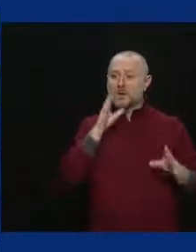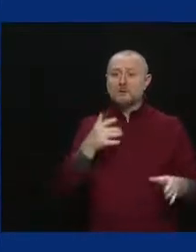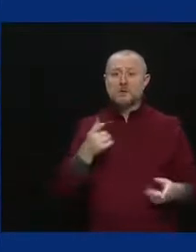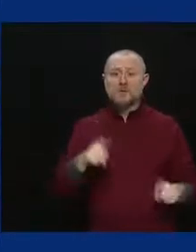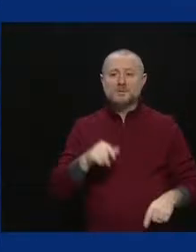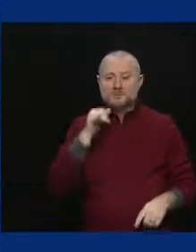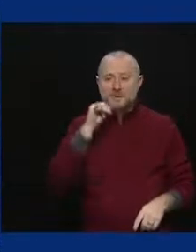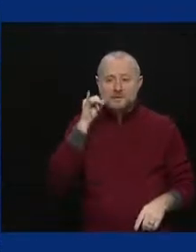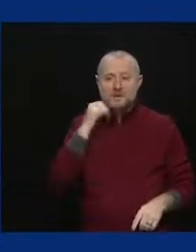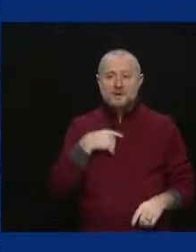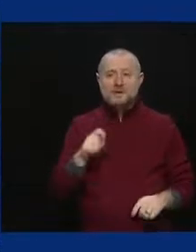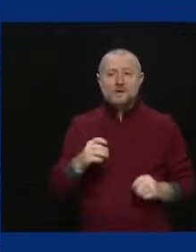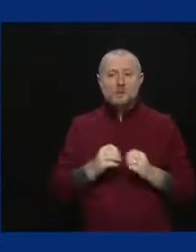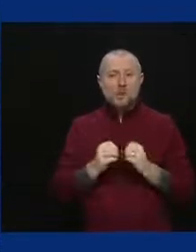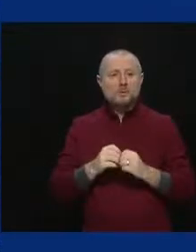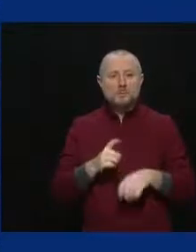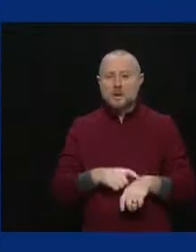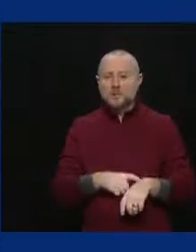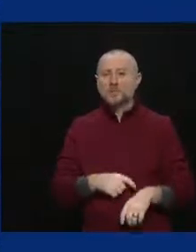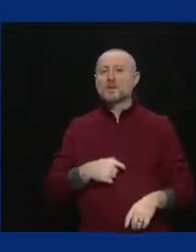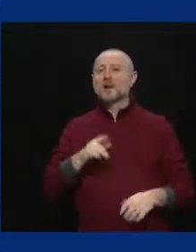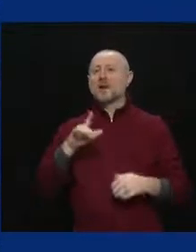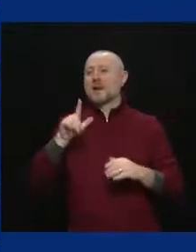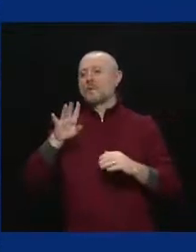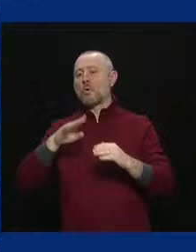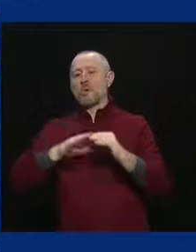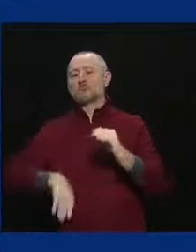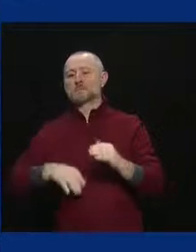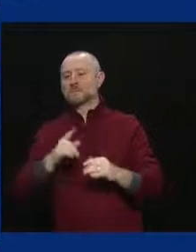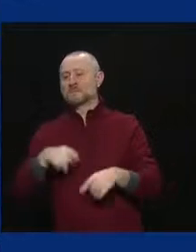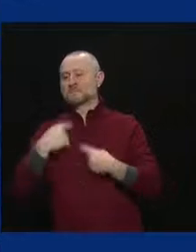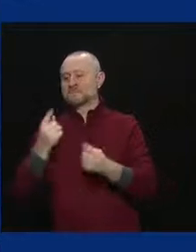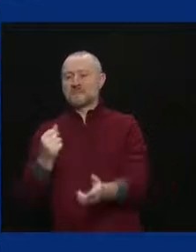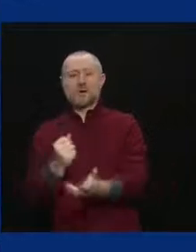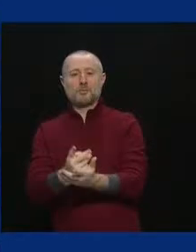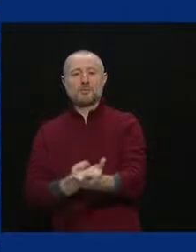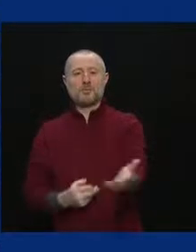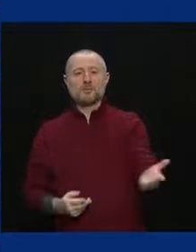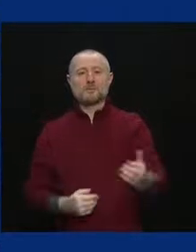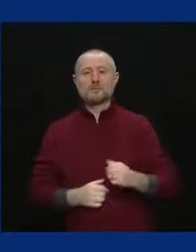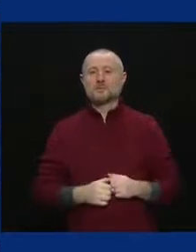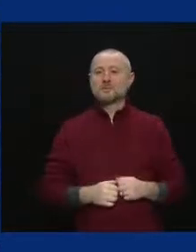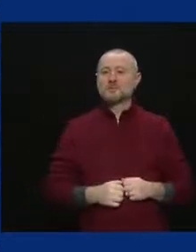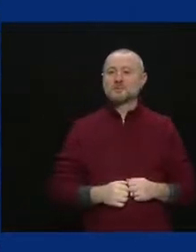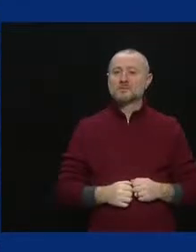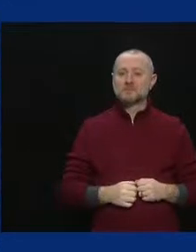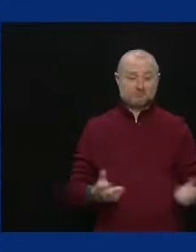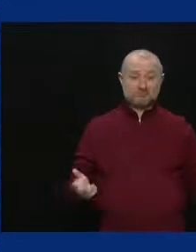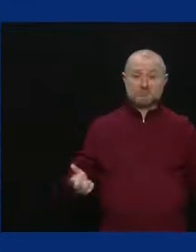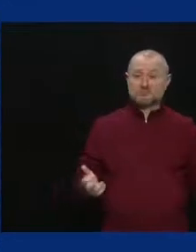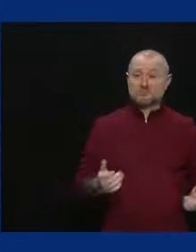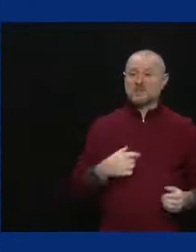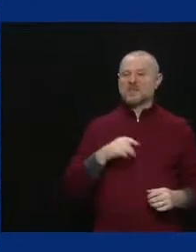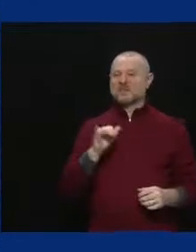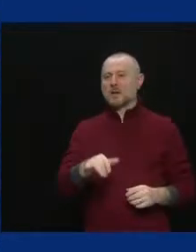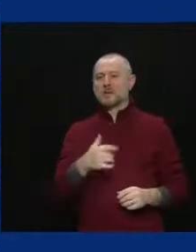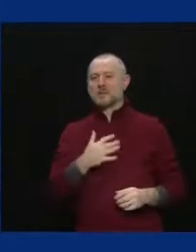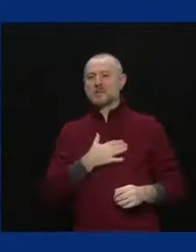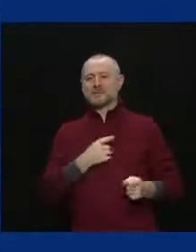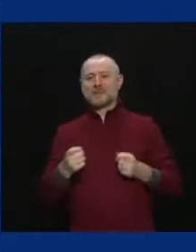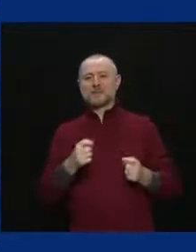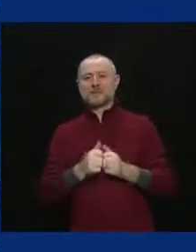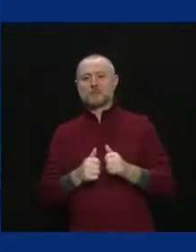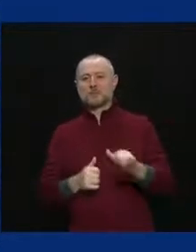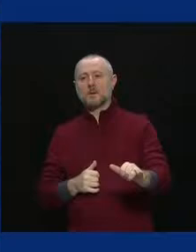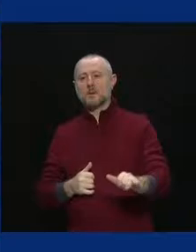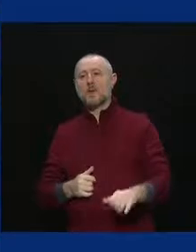give me a little more time. I think it's been less than 24 hours since they made a statement related to this, so that's the reality that I'm dealing with. But